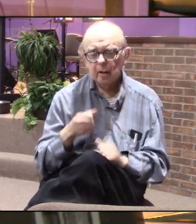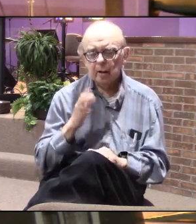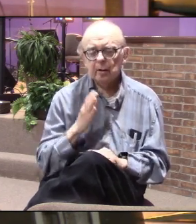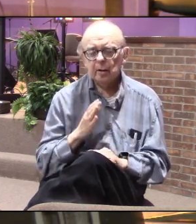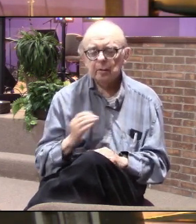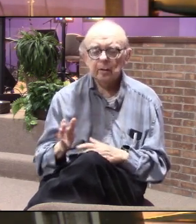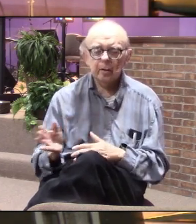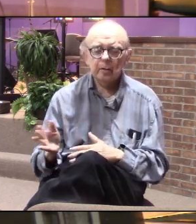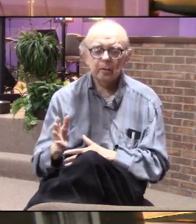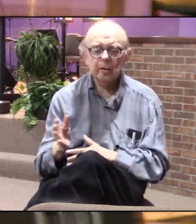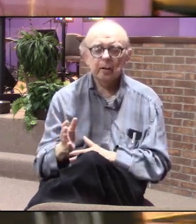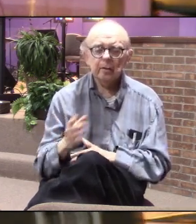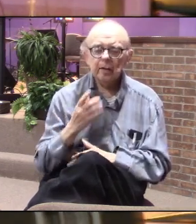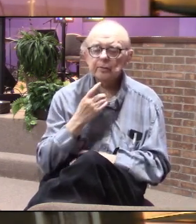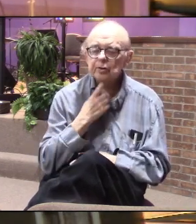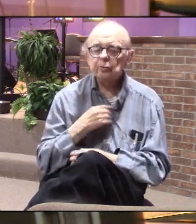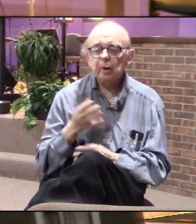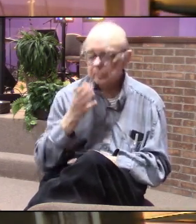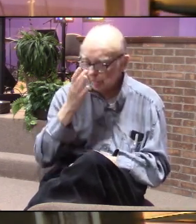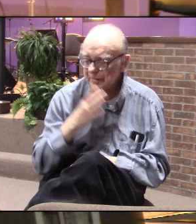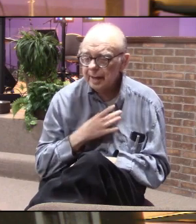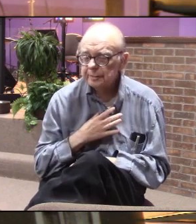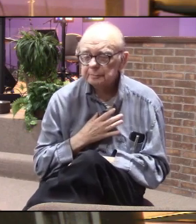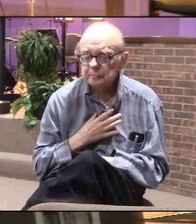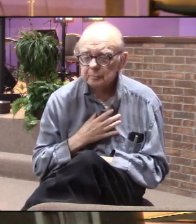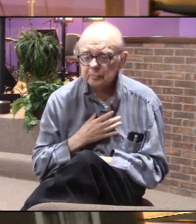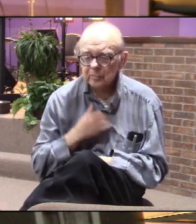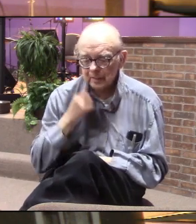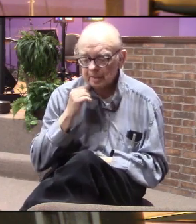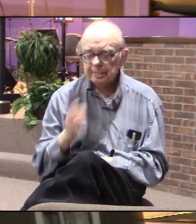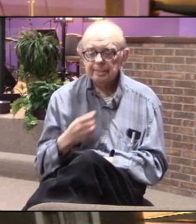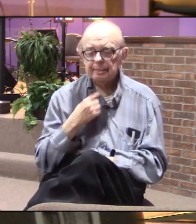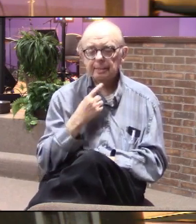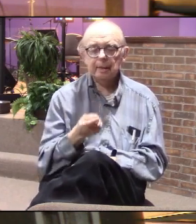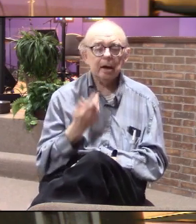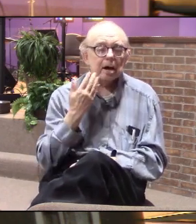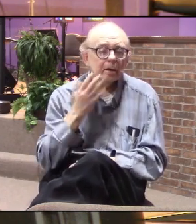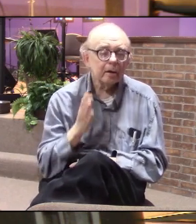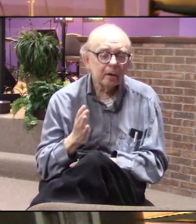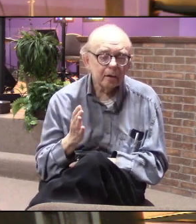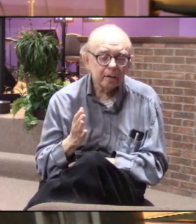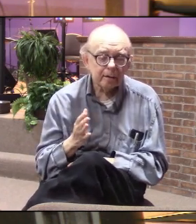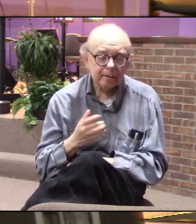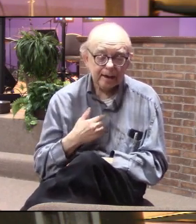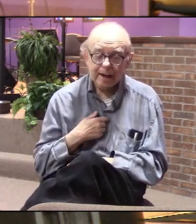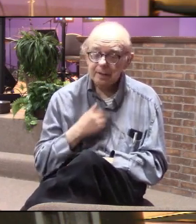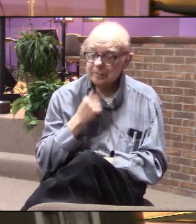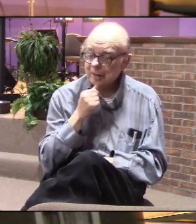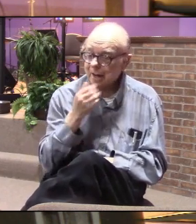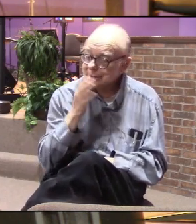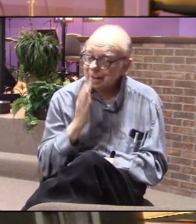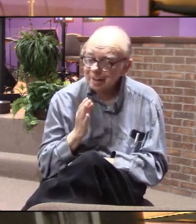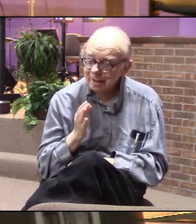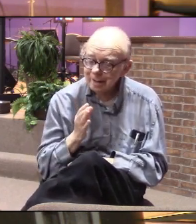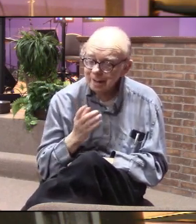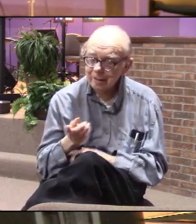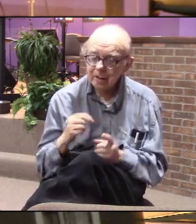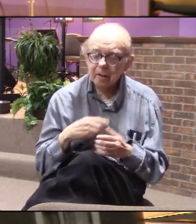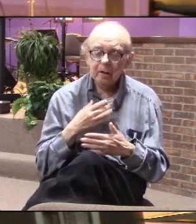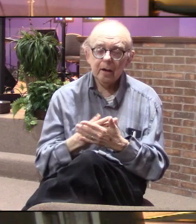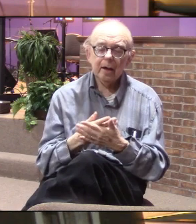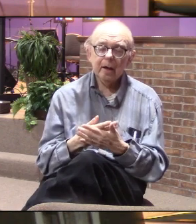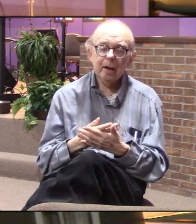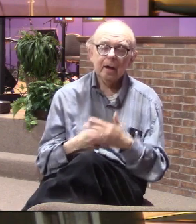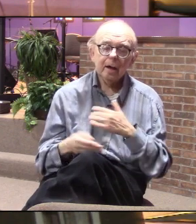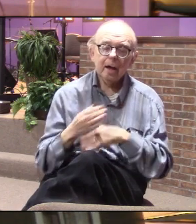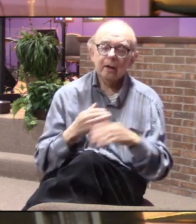a fish that would swallow a man? And the little girl says, well, I don't know. I'm not God. But when I get to heaven, I'm